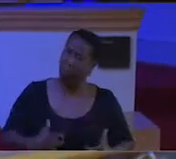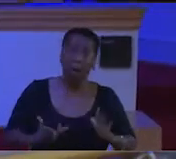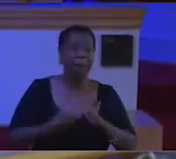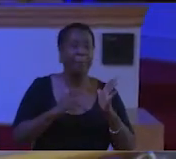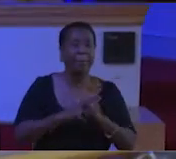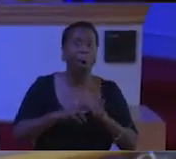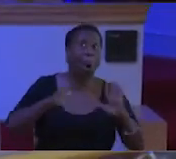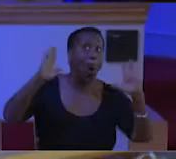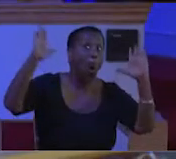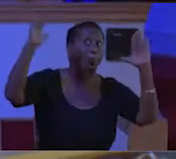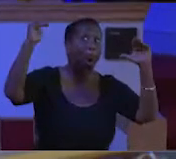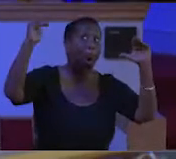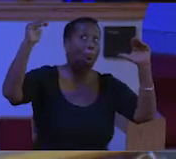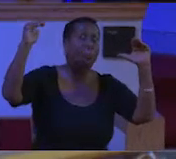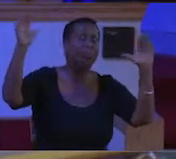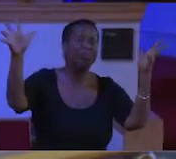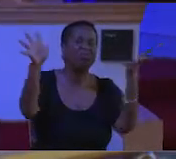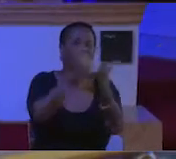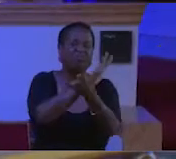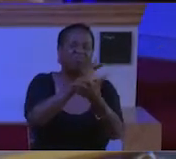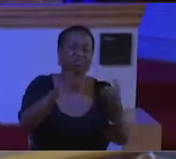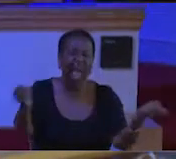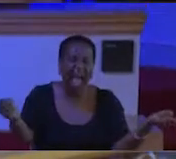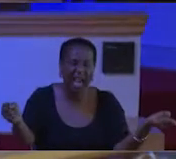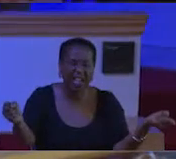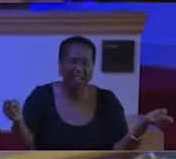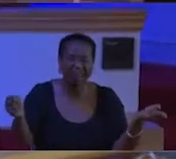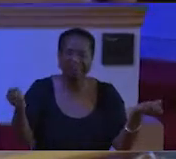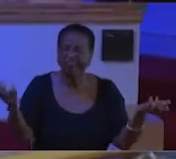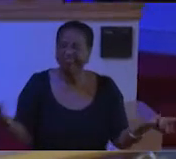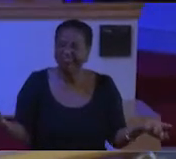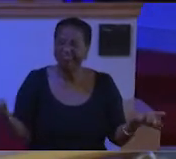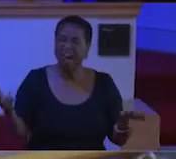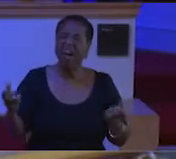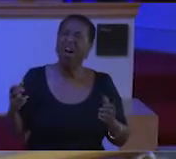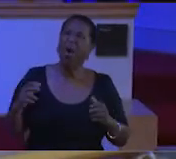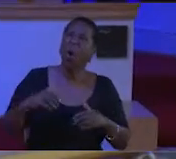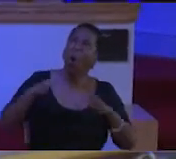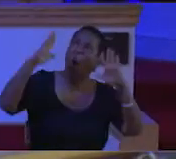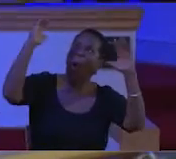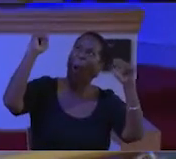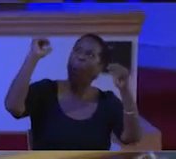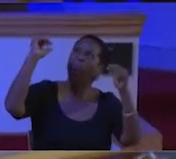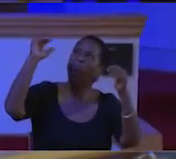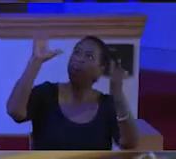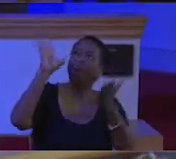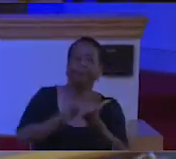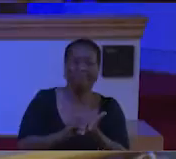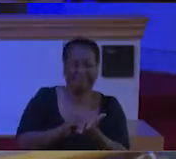and quelled by the necessities of life.